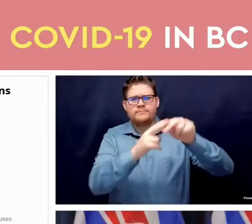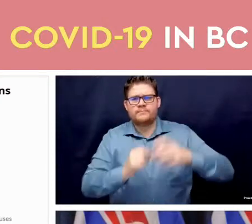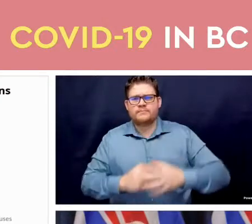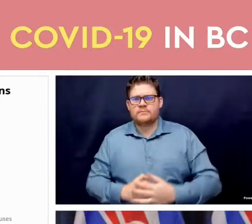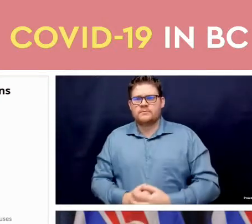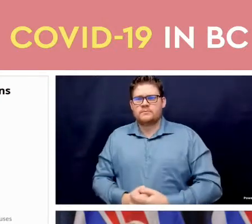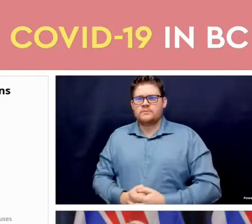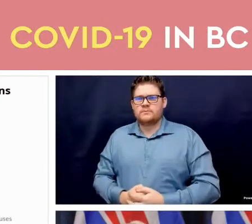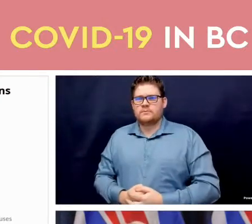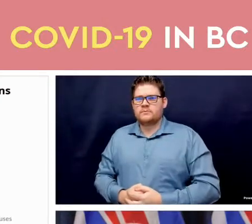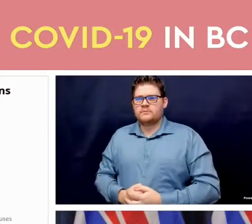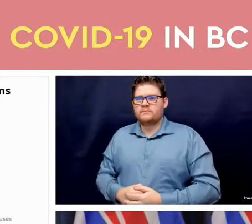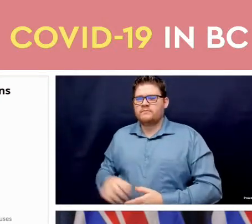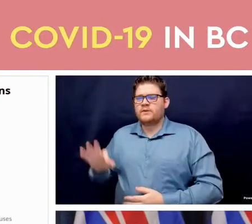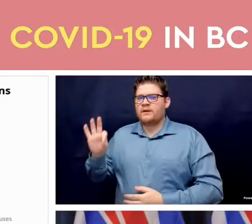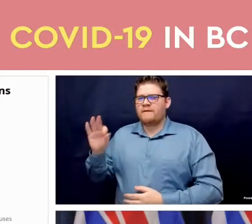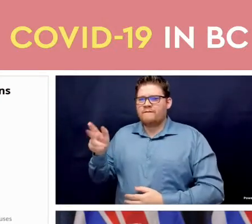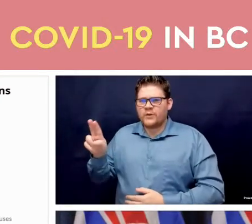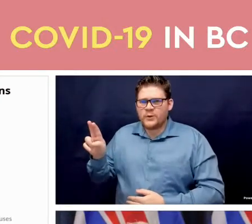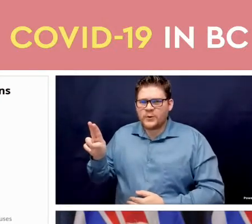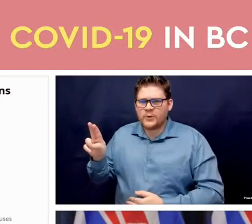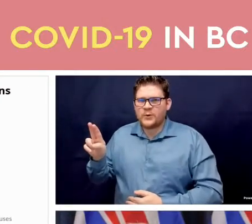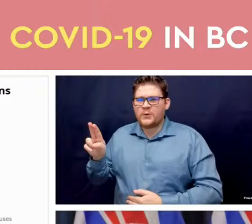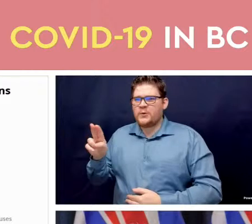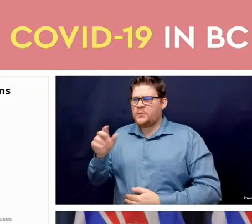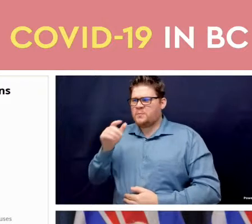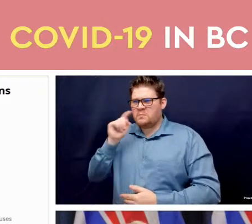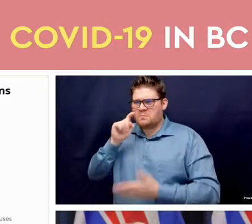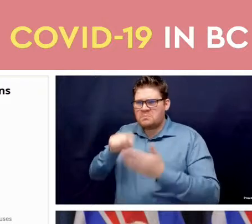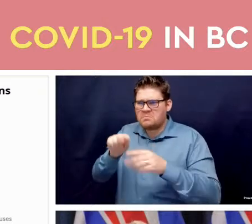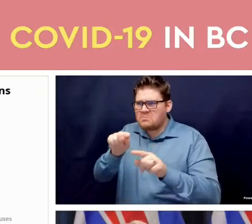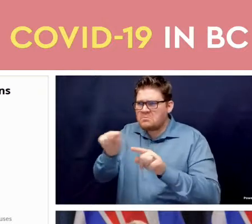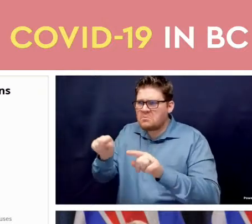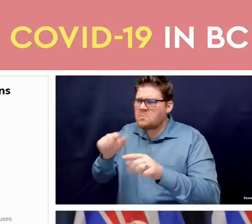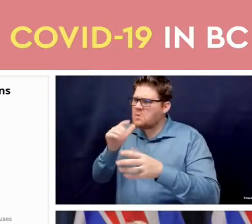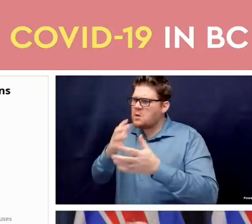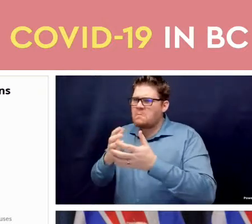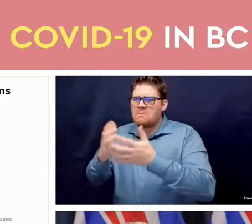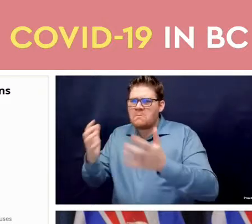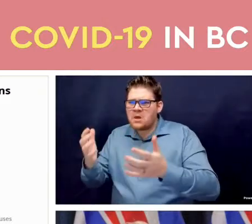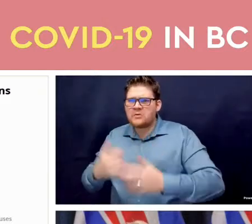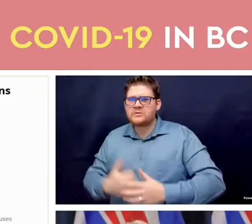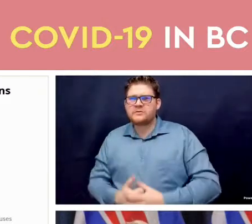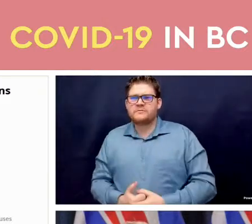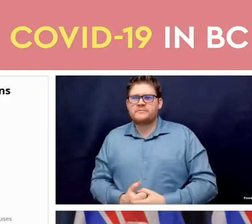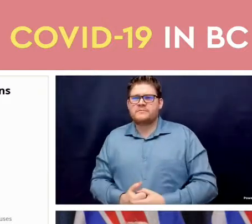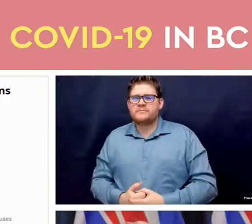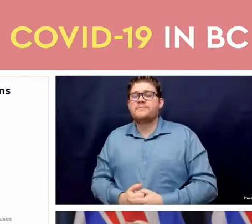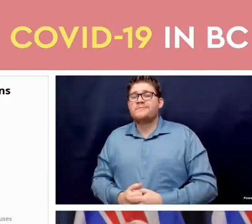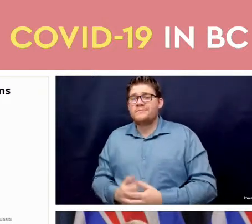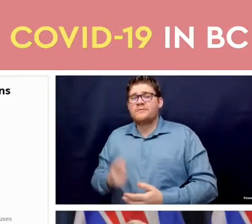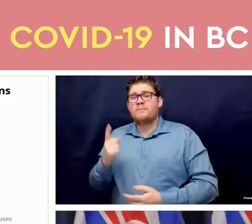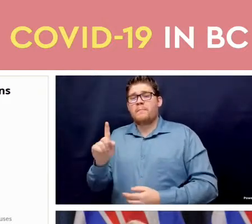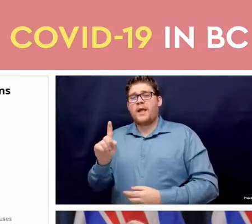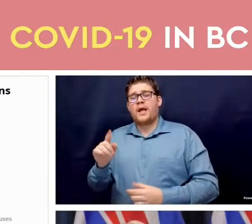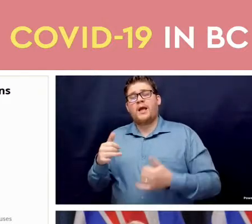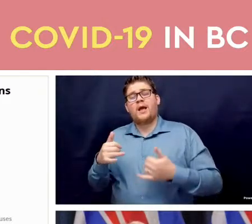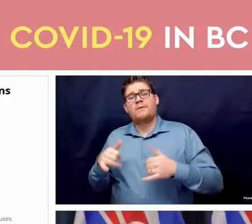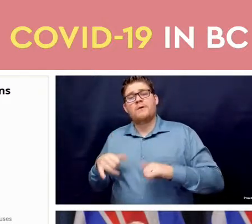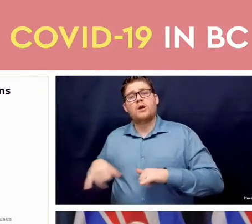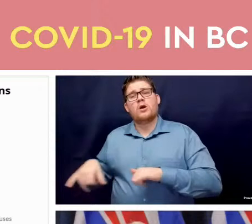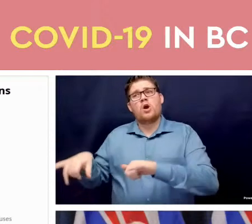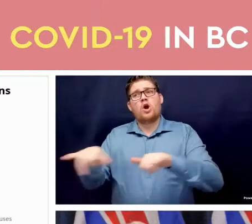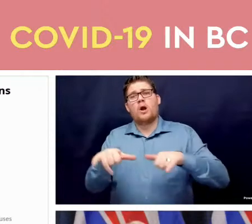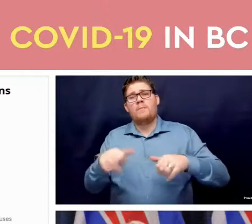but it is out there. And it is causing illness in young people. It's one of the most common reasons, RSV particularly,